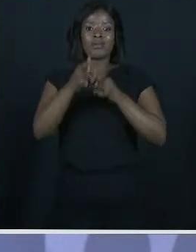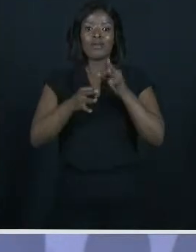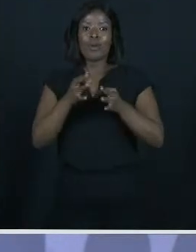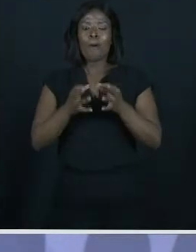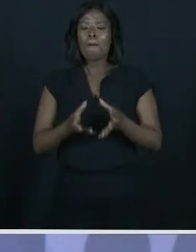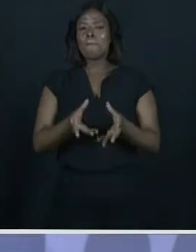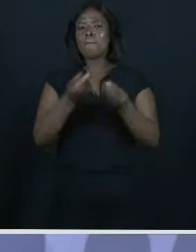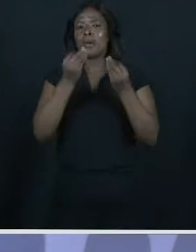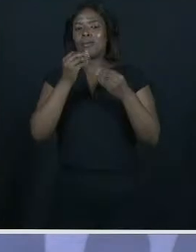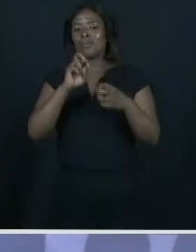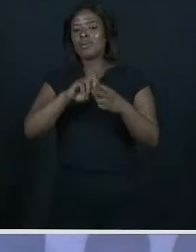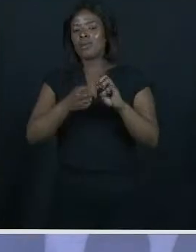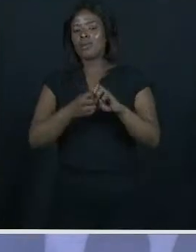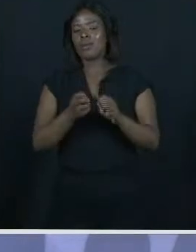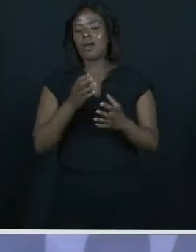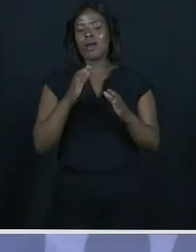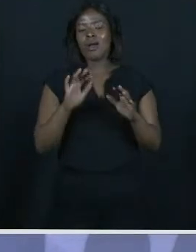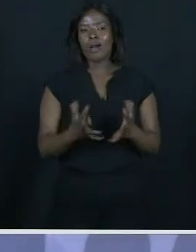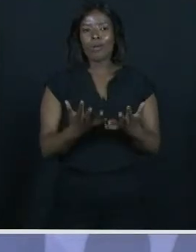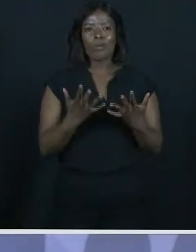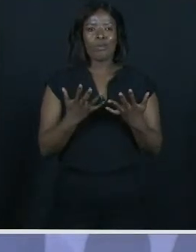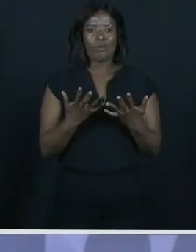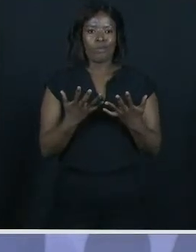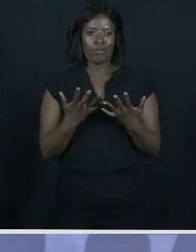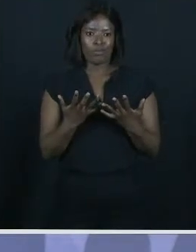cause of gender inequality.